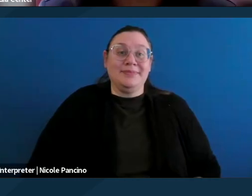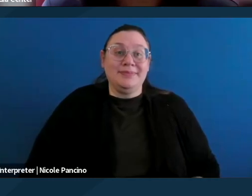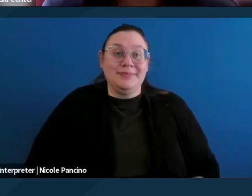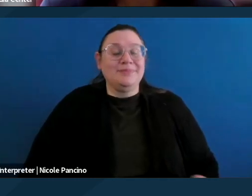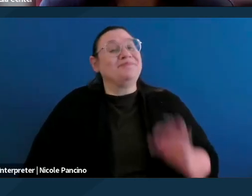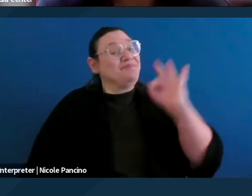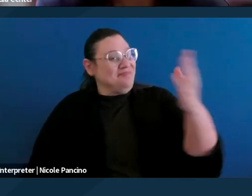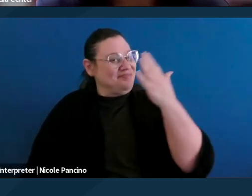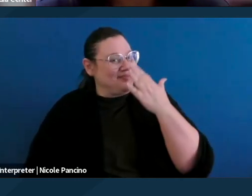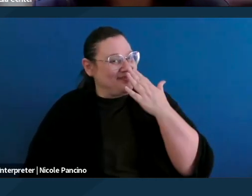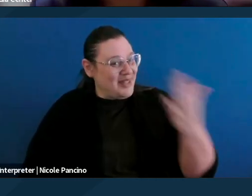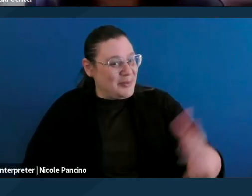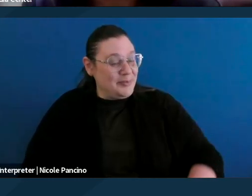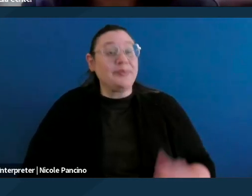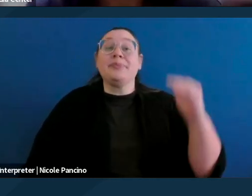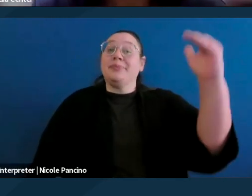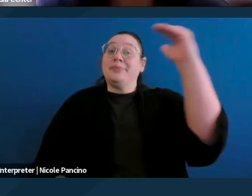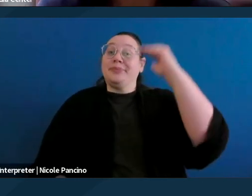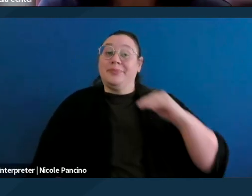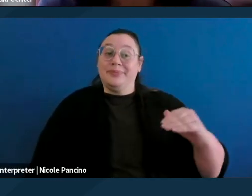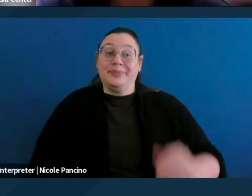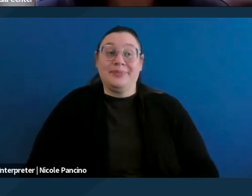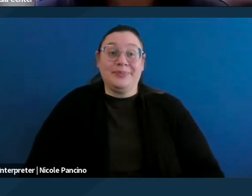Thank you. Next slide.